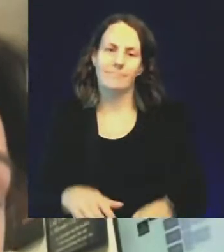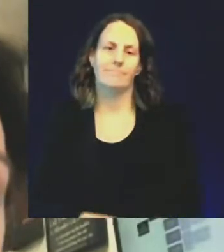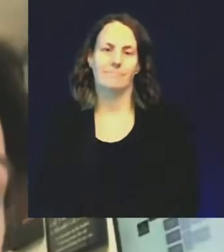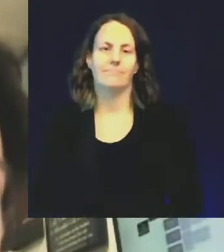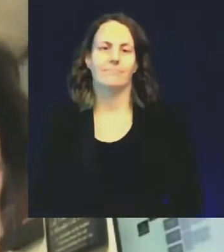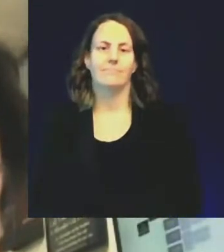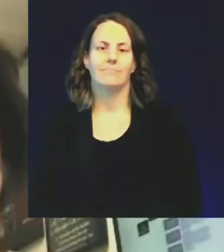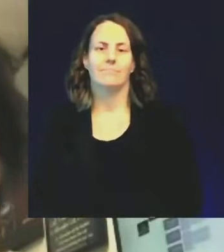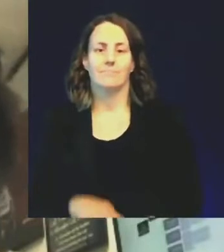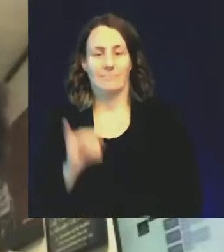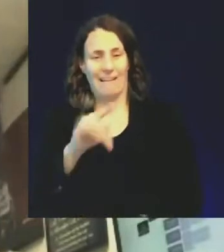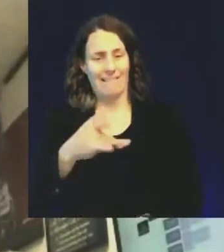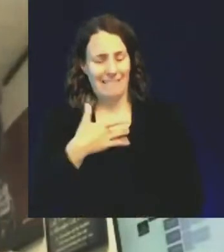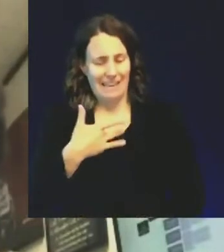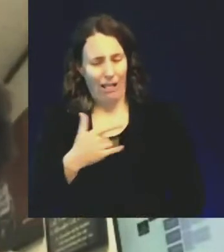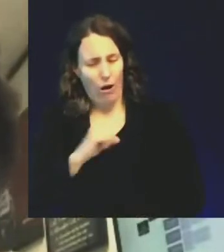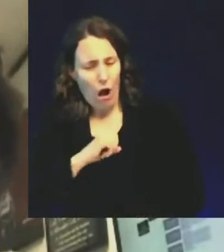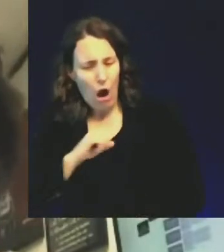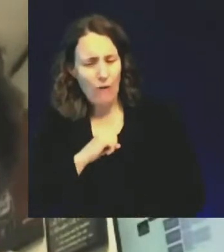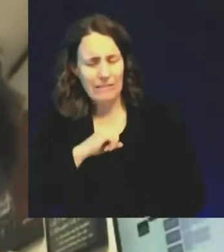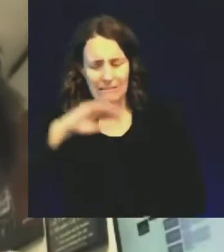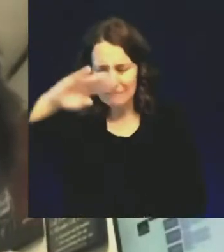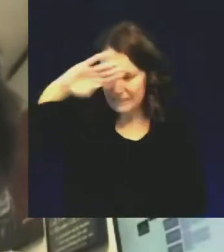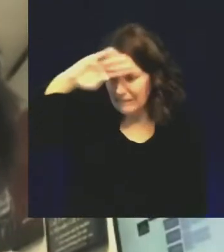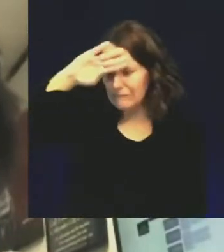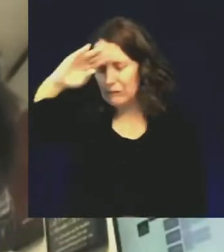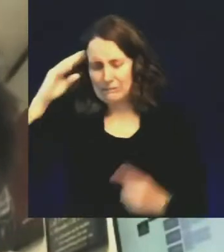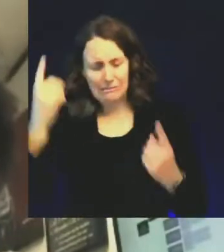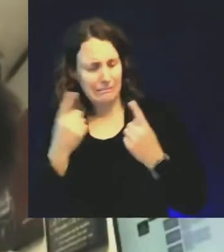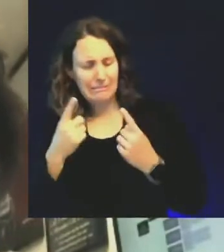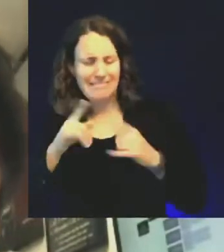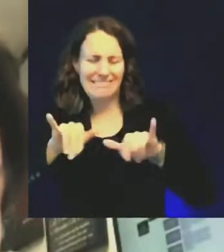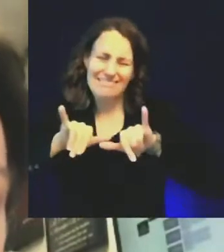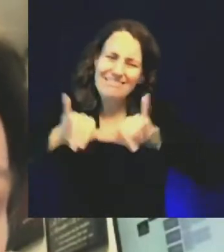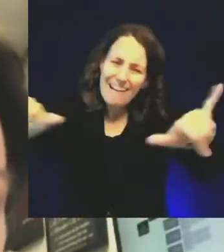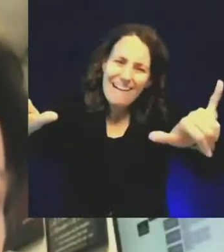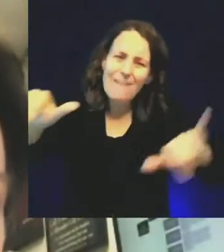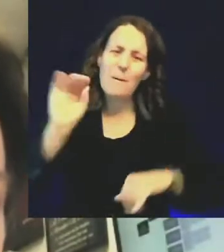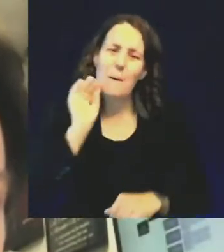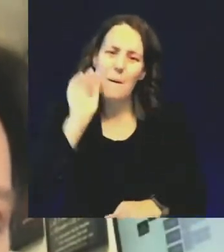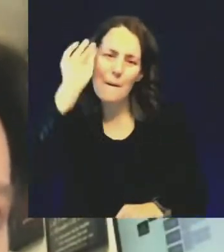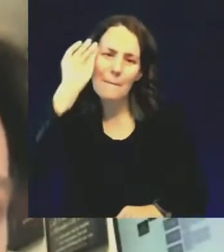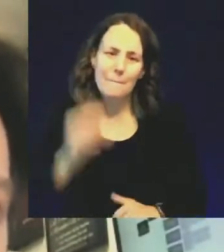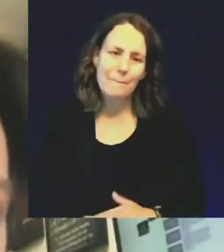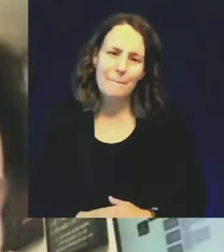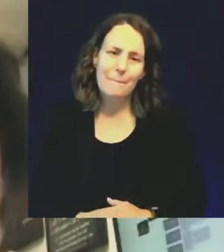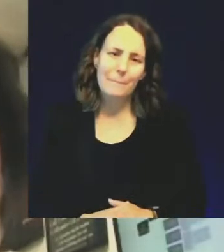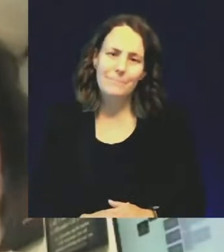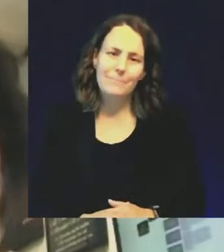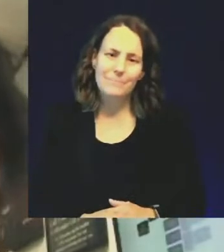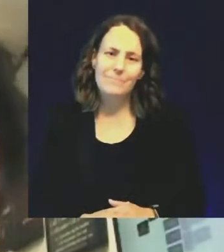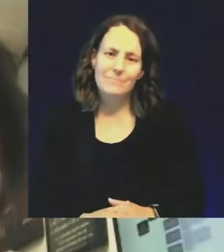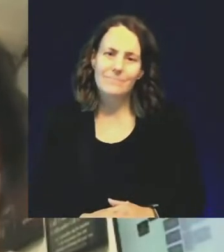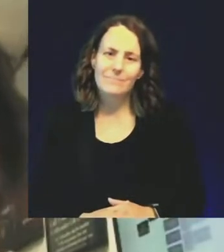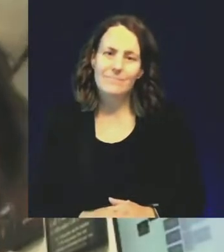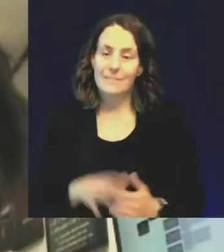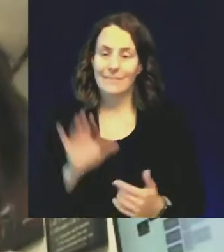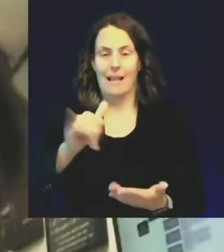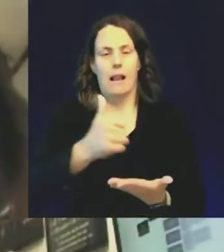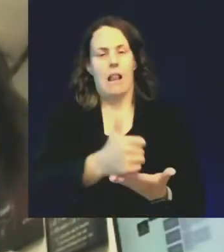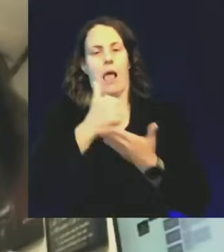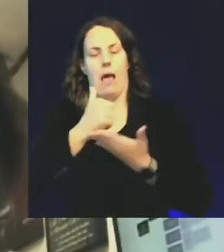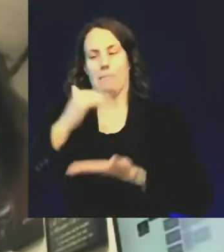So there's things that we have control over this to some degree, but this new